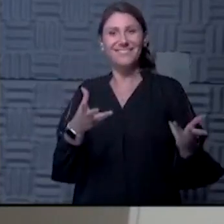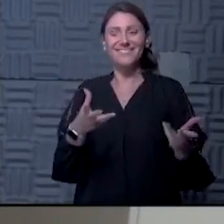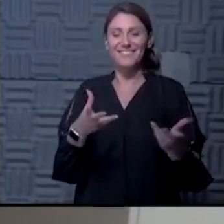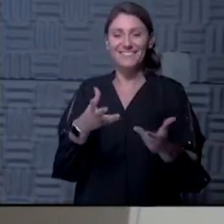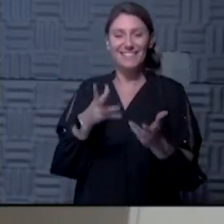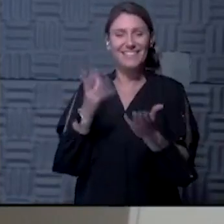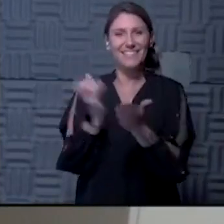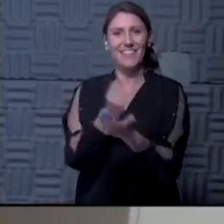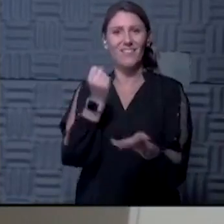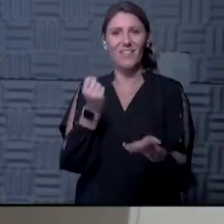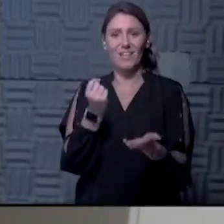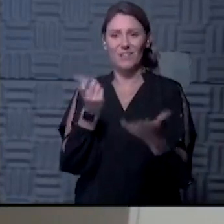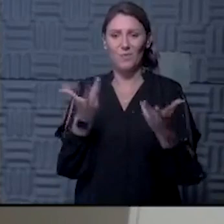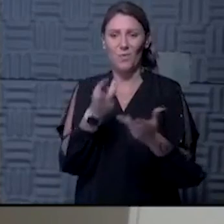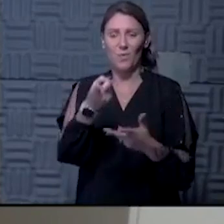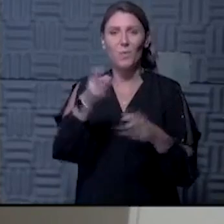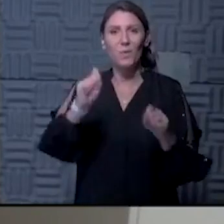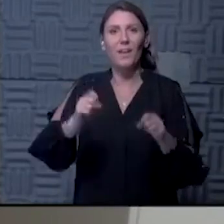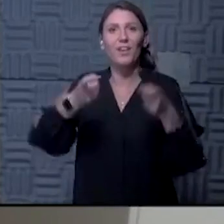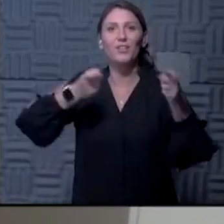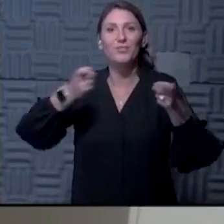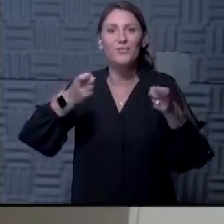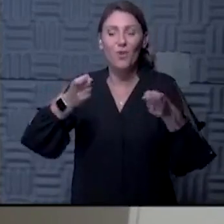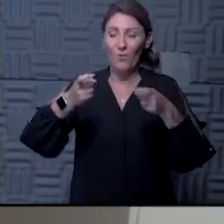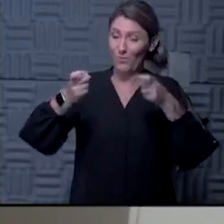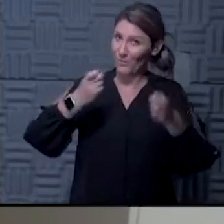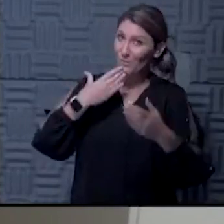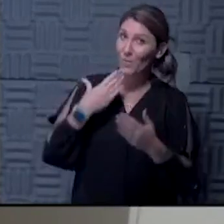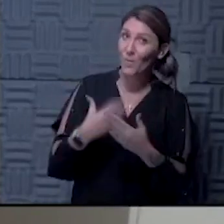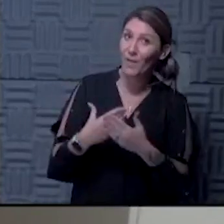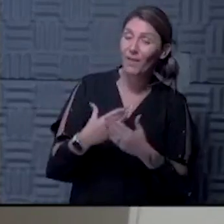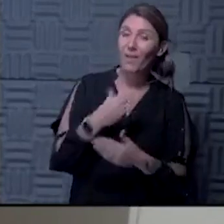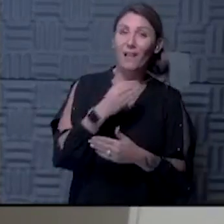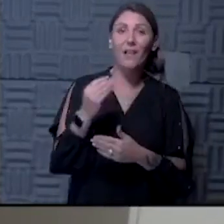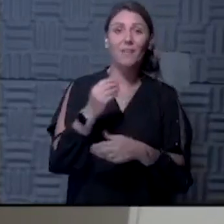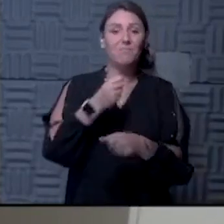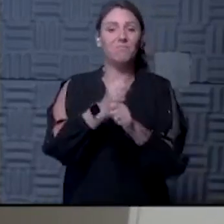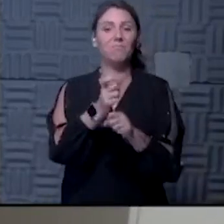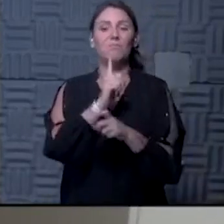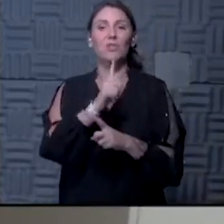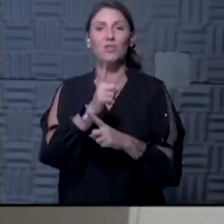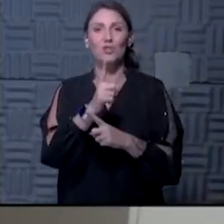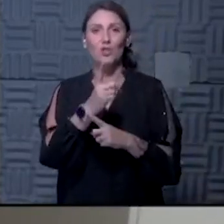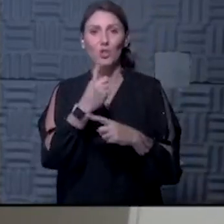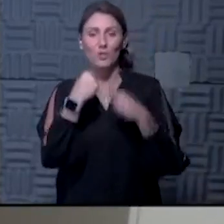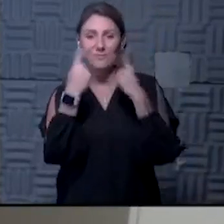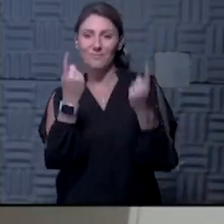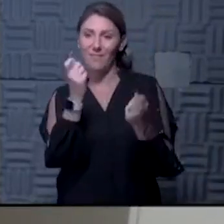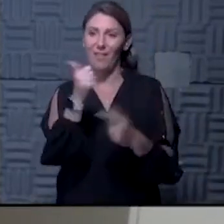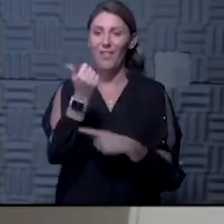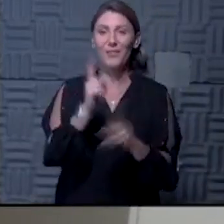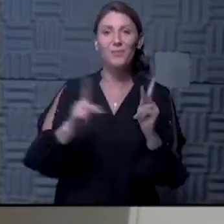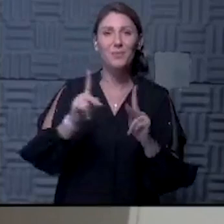Take advantage of what you can control it well, and make sure that you're telling other people to do the same thing.